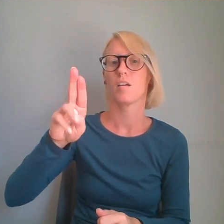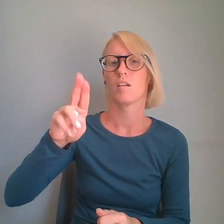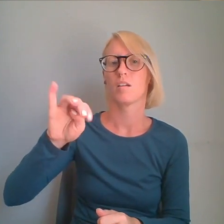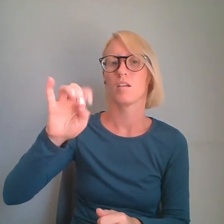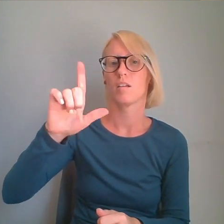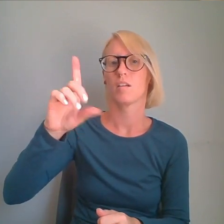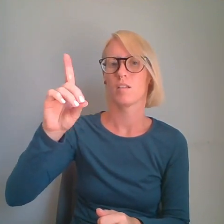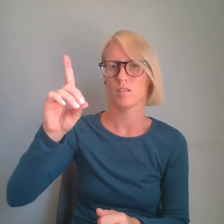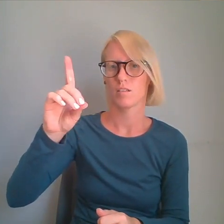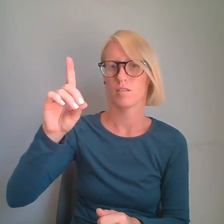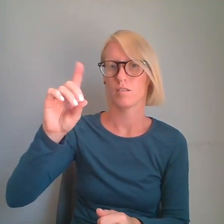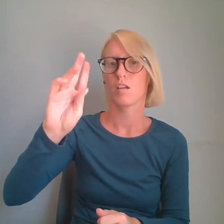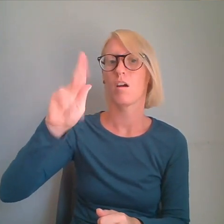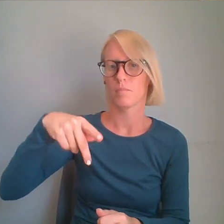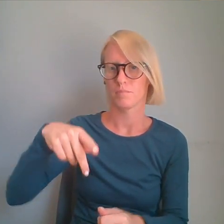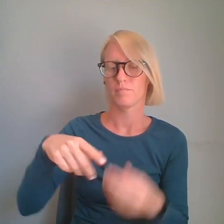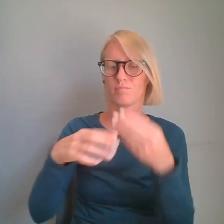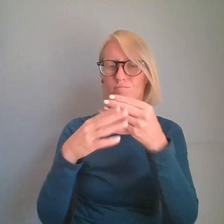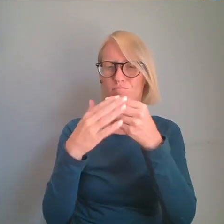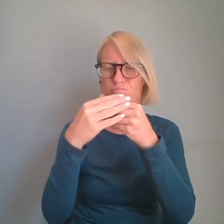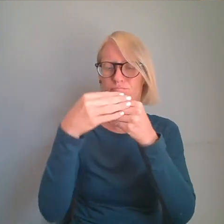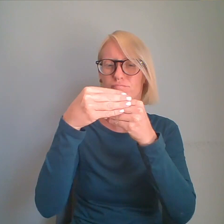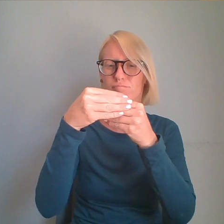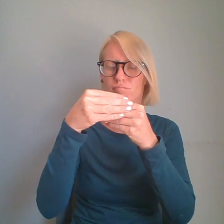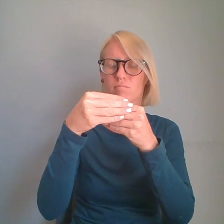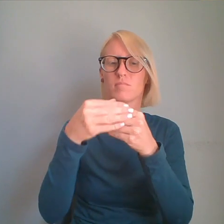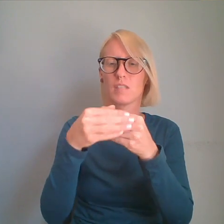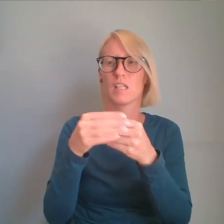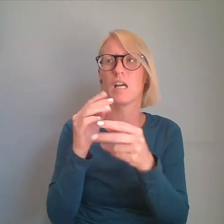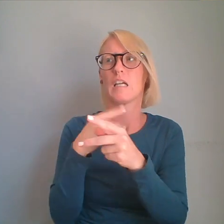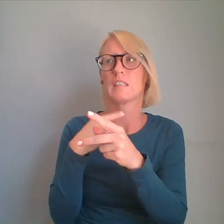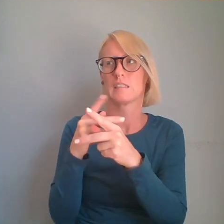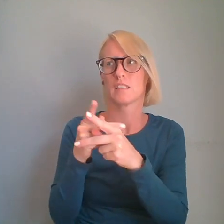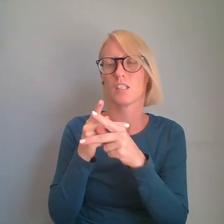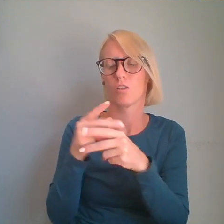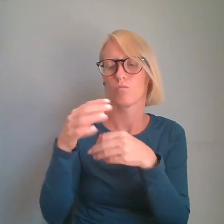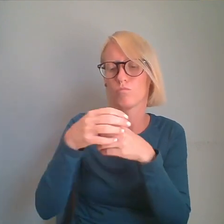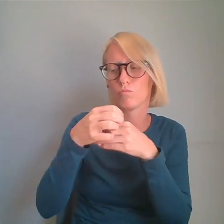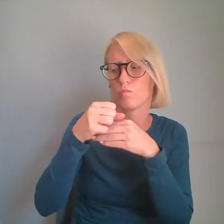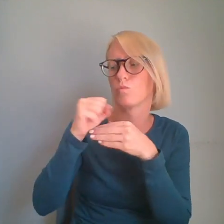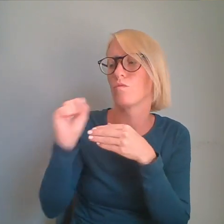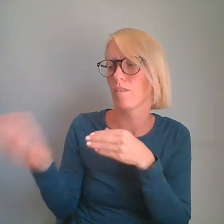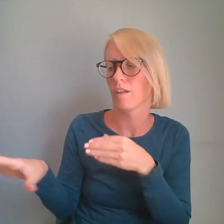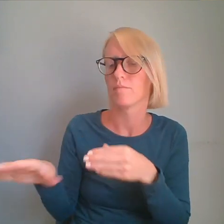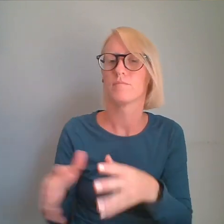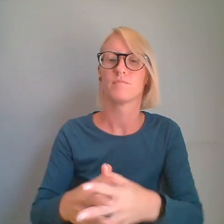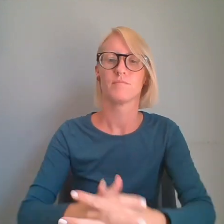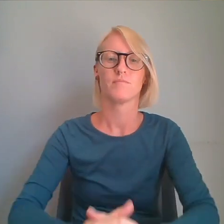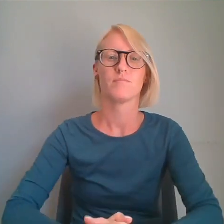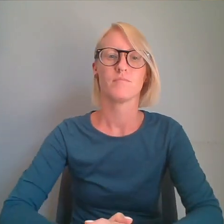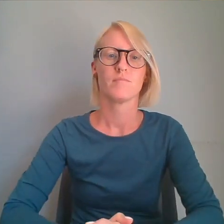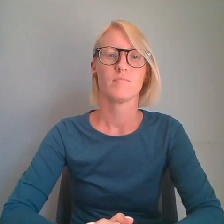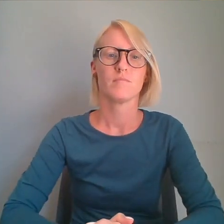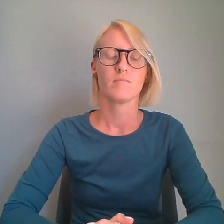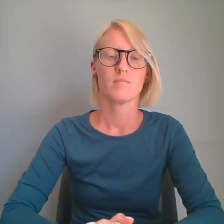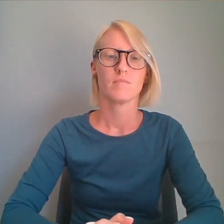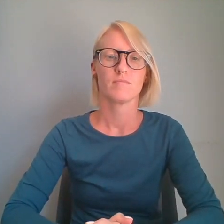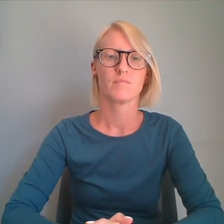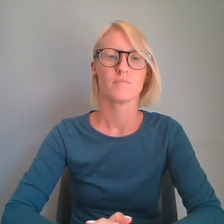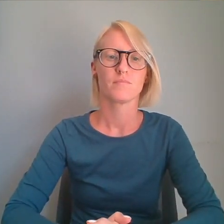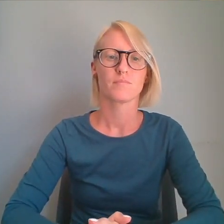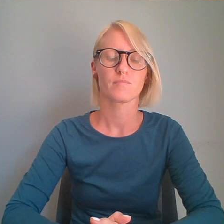to take care of that. All